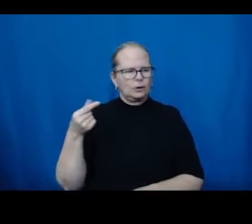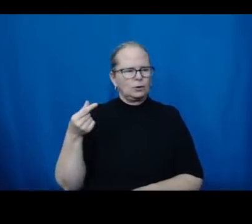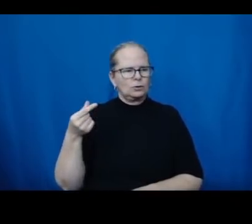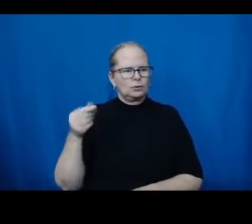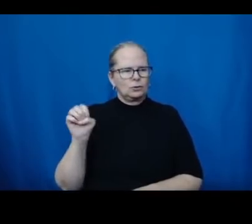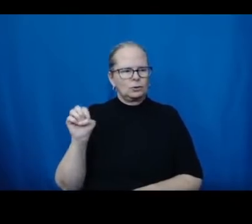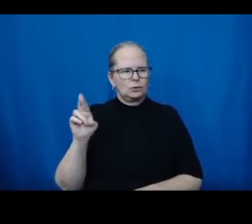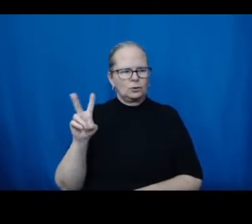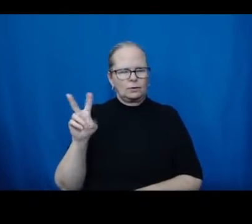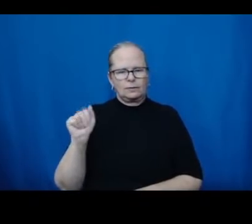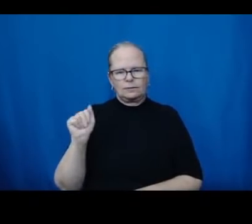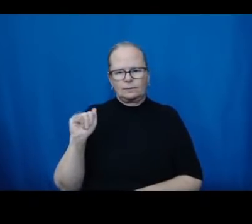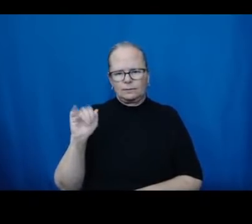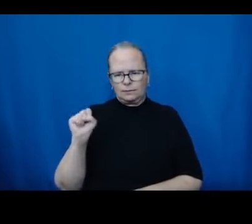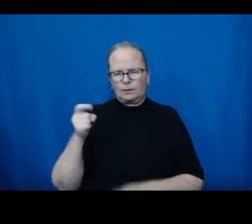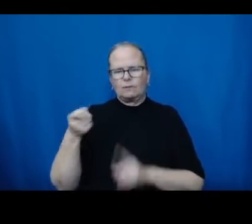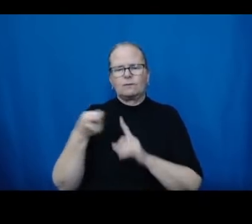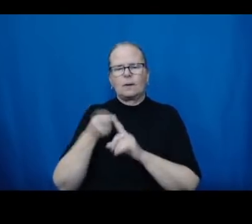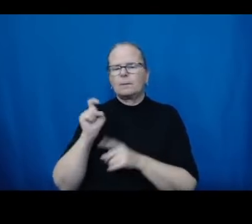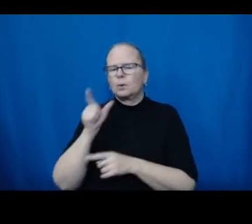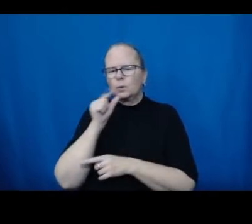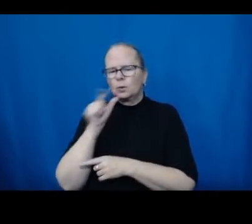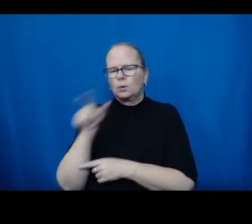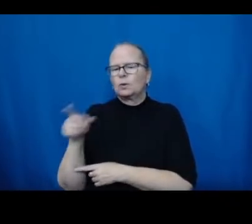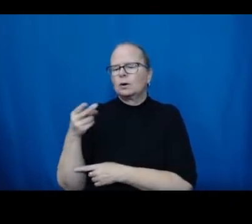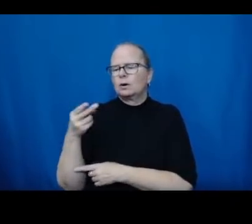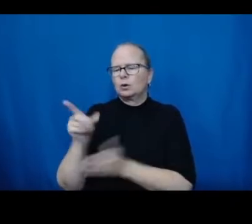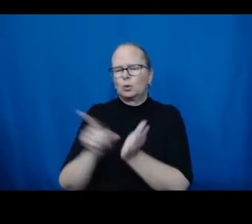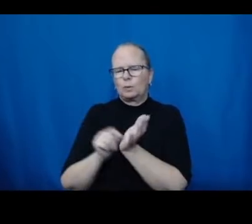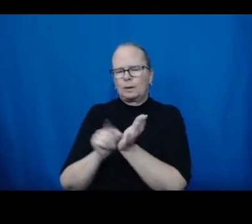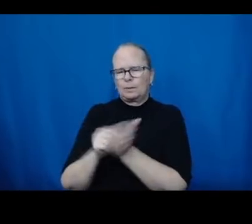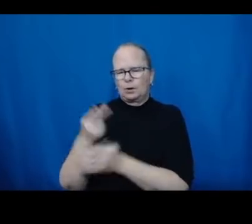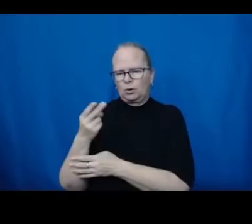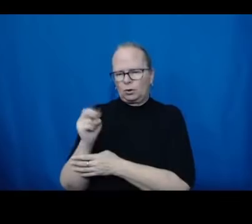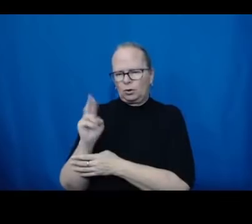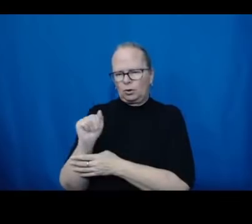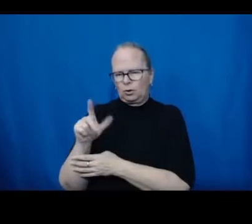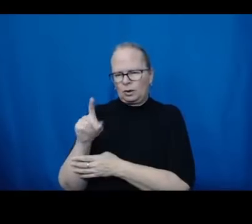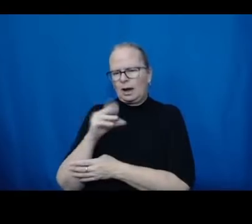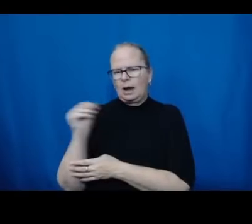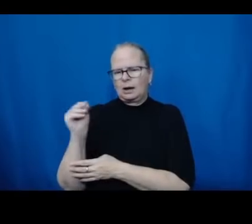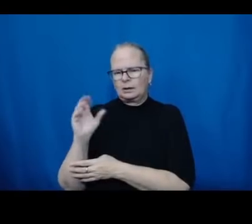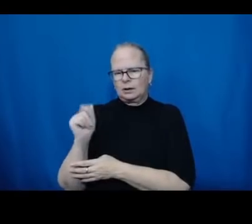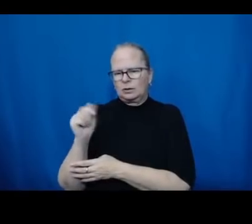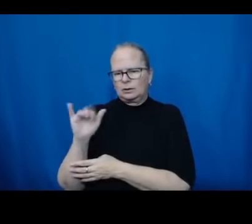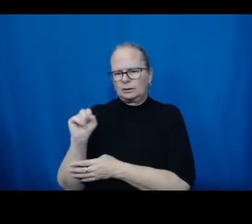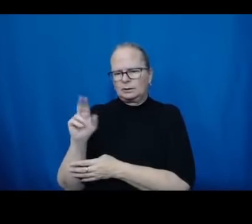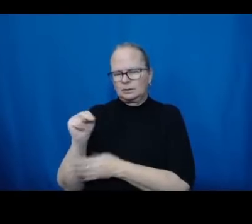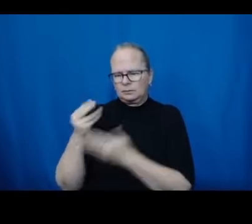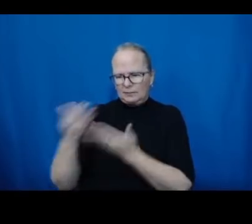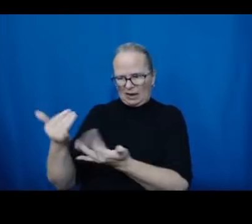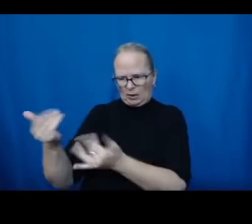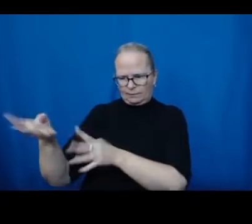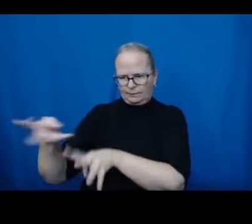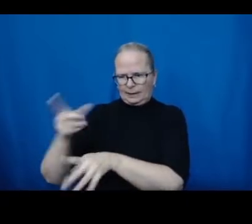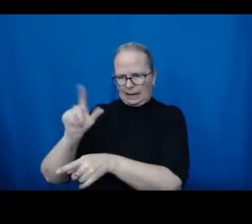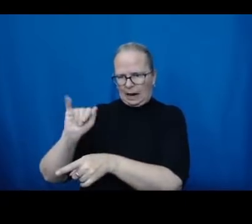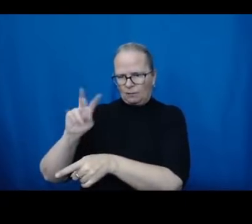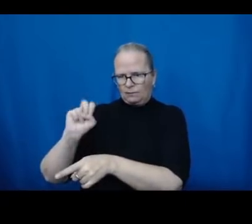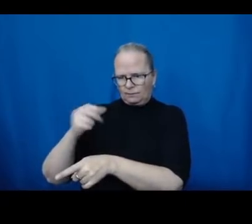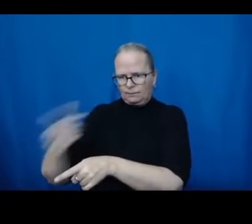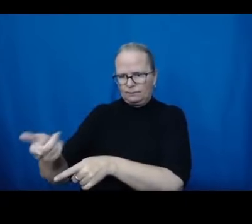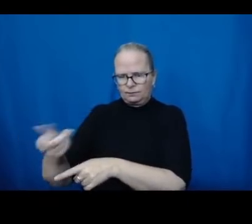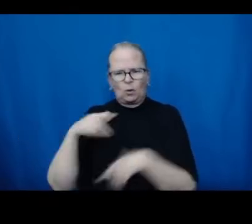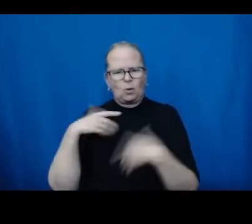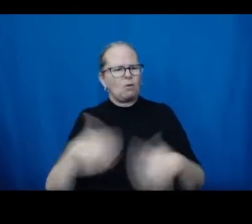Go ahead. Hello, thank you so much for taking my question and for hosting this panel today. So I just wanted to get kind of